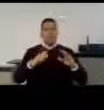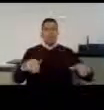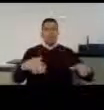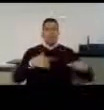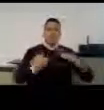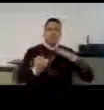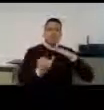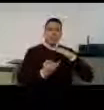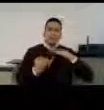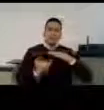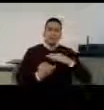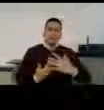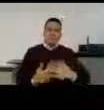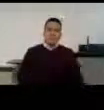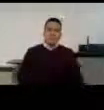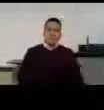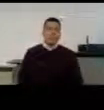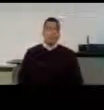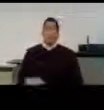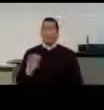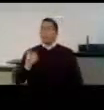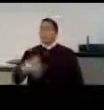So, that's me.